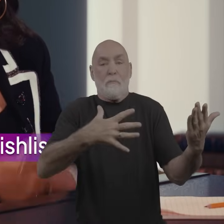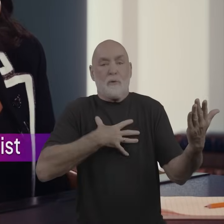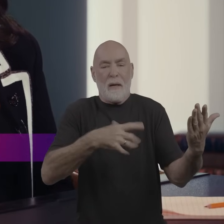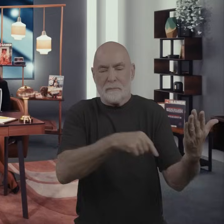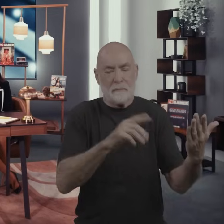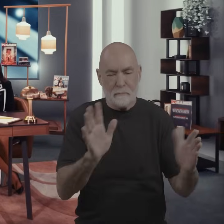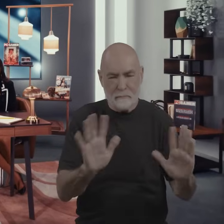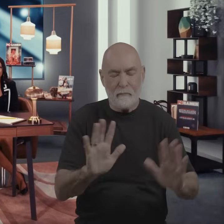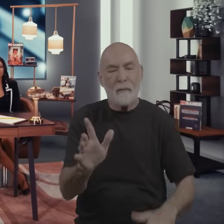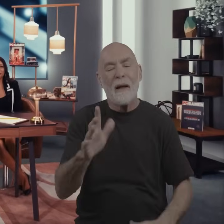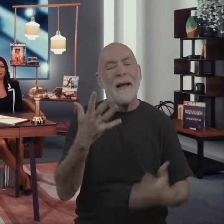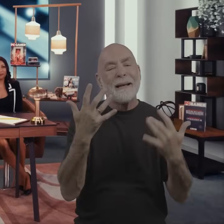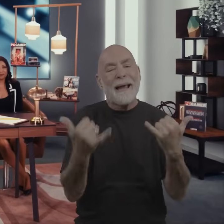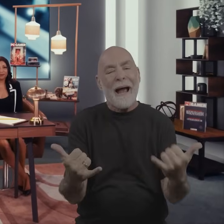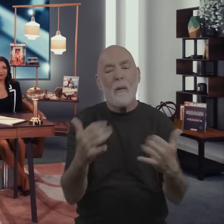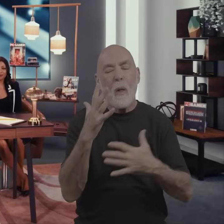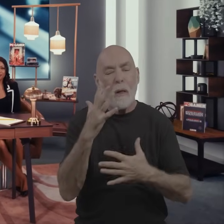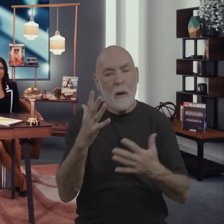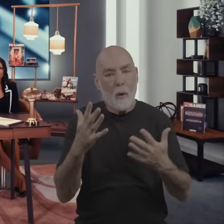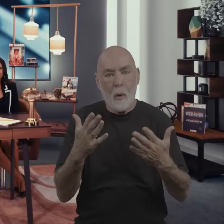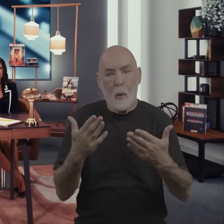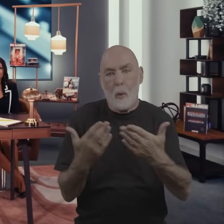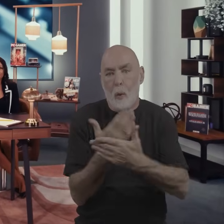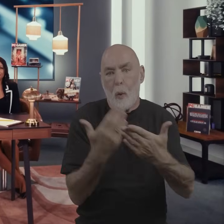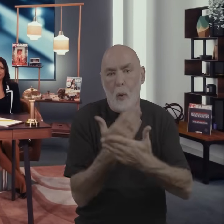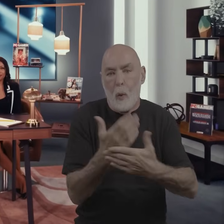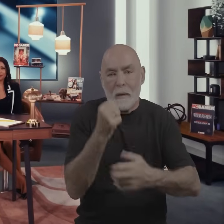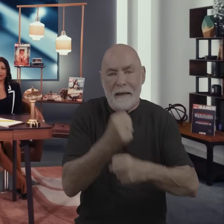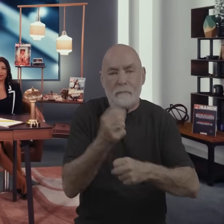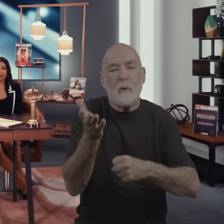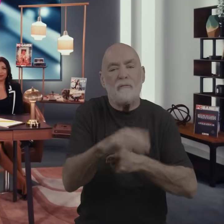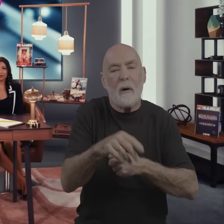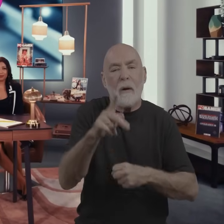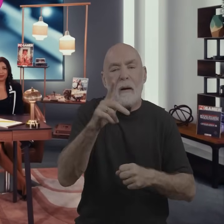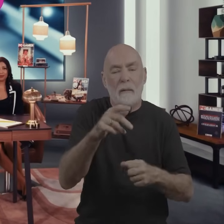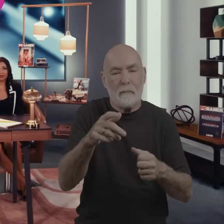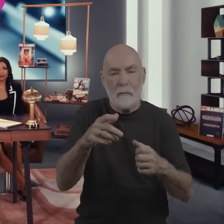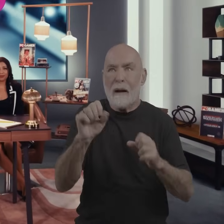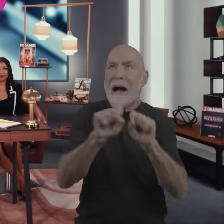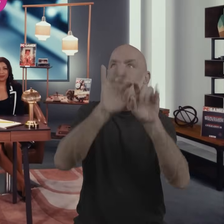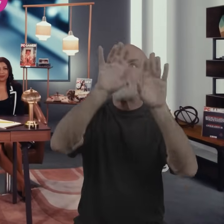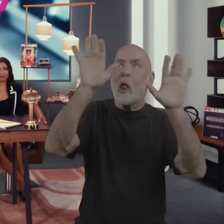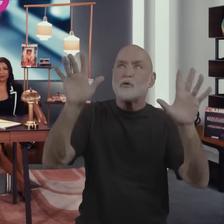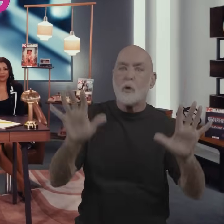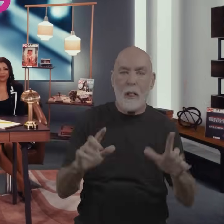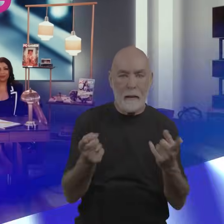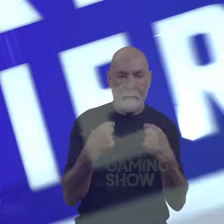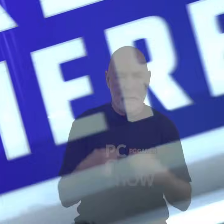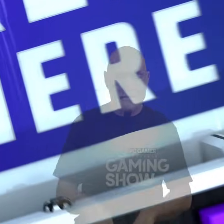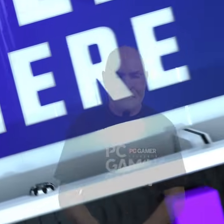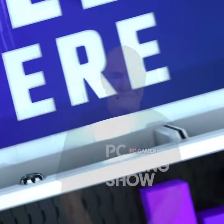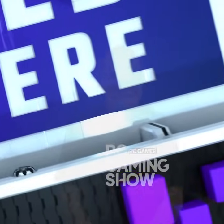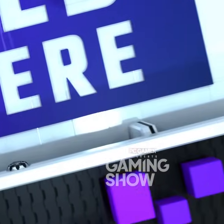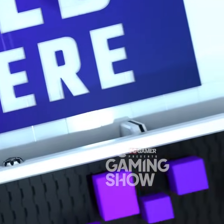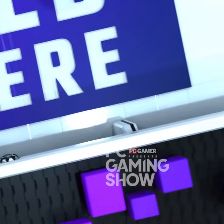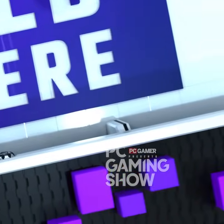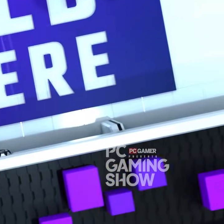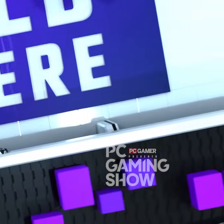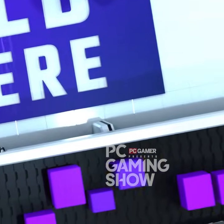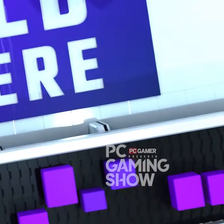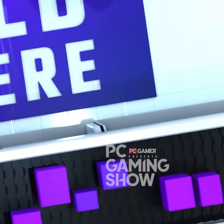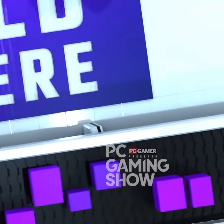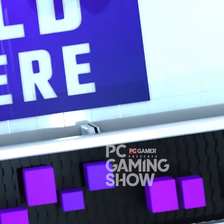scary surprises. Absolutely. And now here's a look at some of the great games from puzzle publisher Astrological.